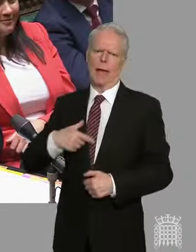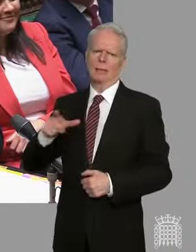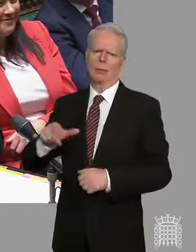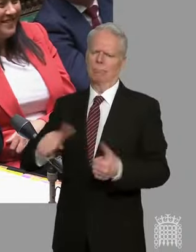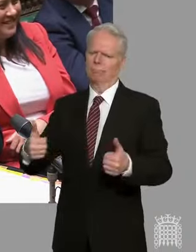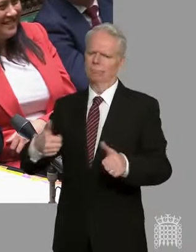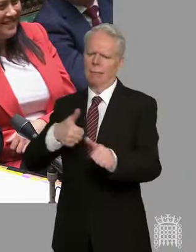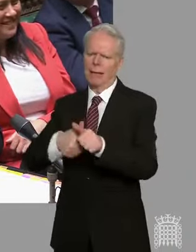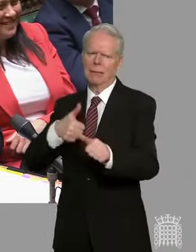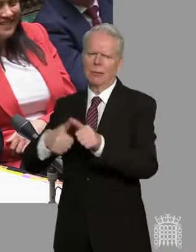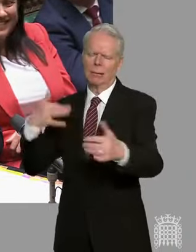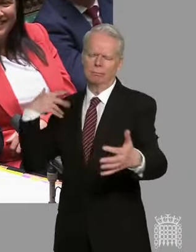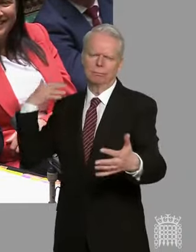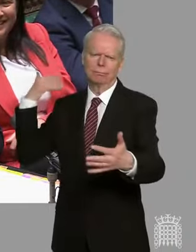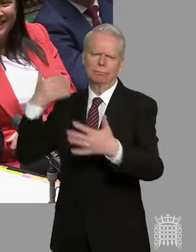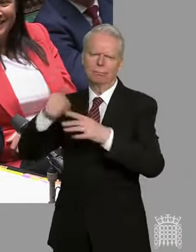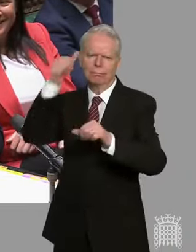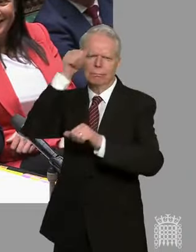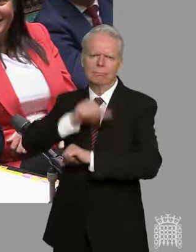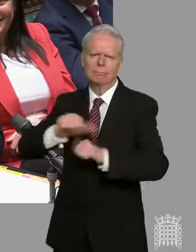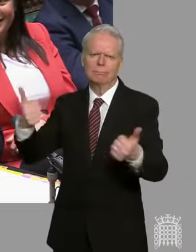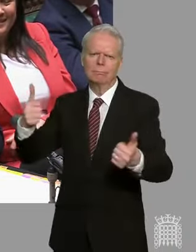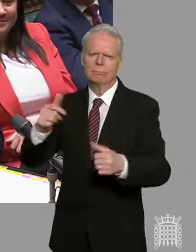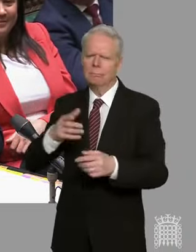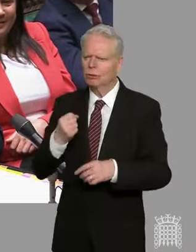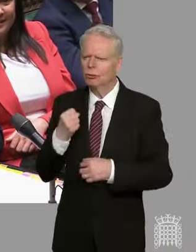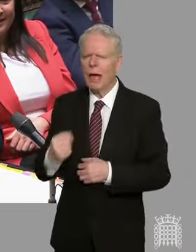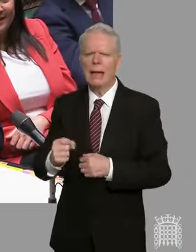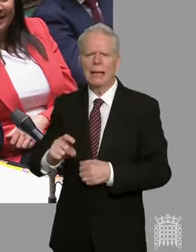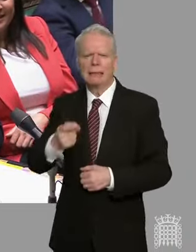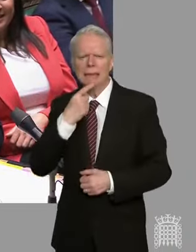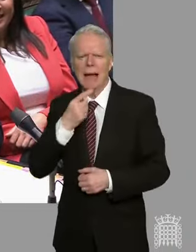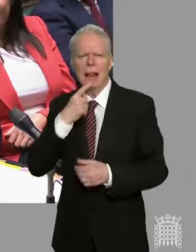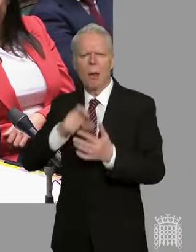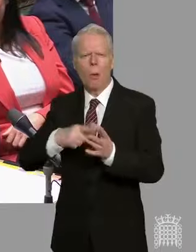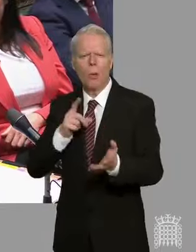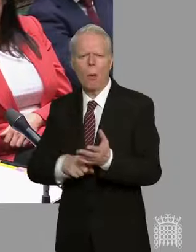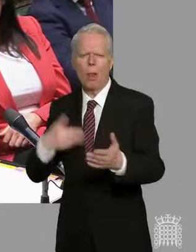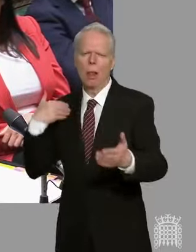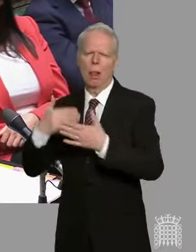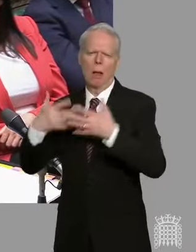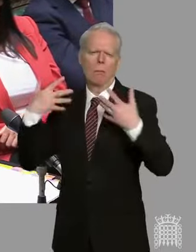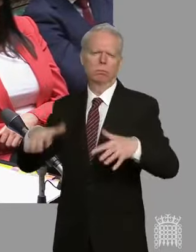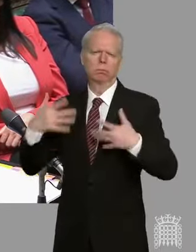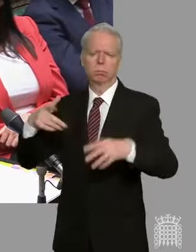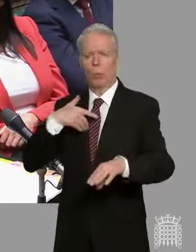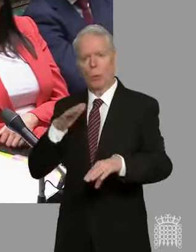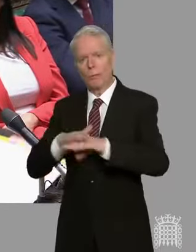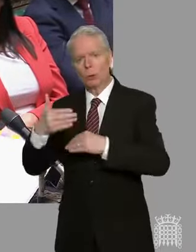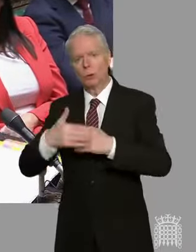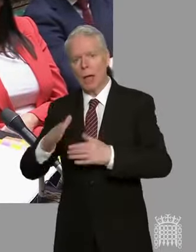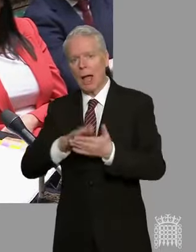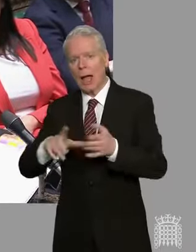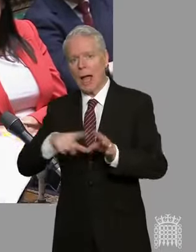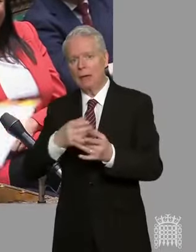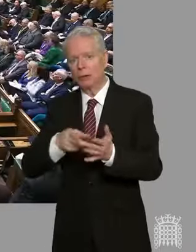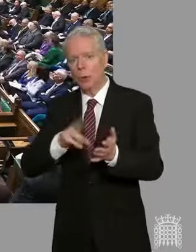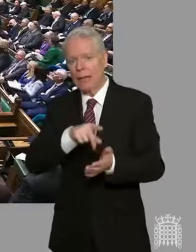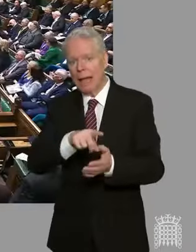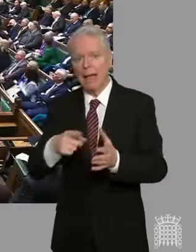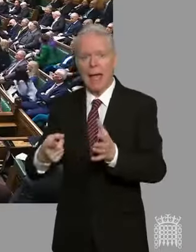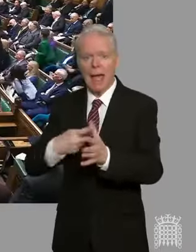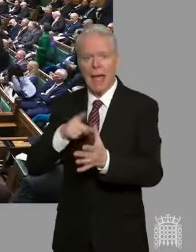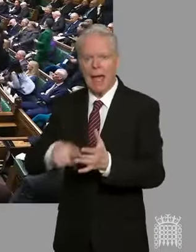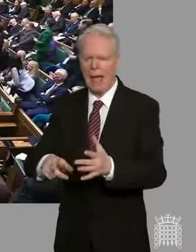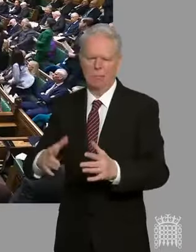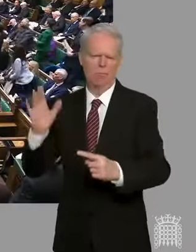to support regional industry. We will work with the mayors of Doncaster and South Yorkshire to support efforts to reopen Doncaster Sheffield Airport.